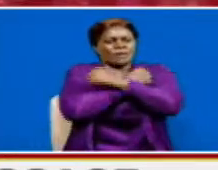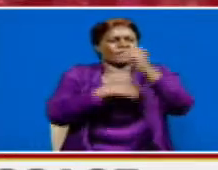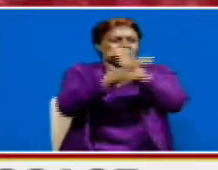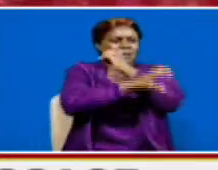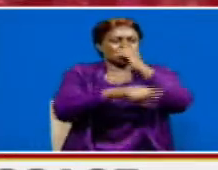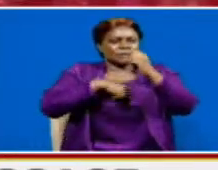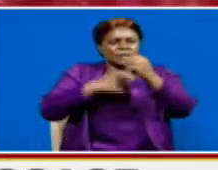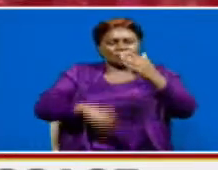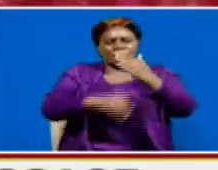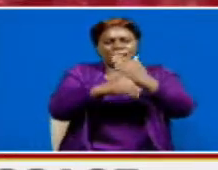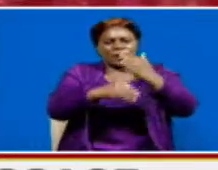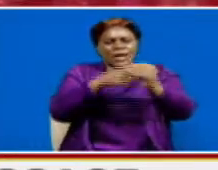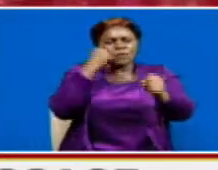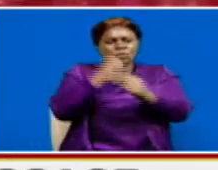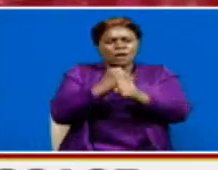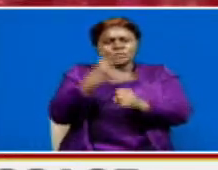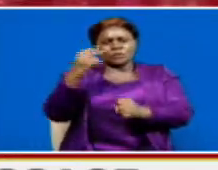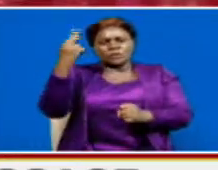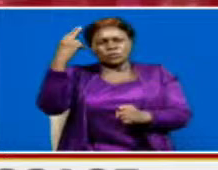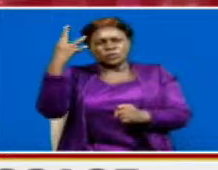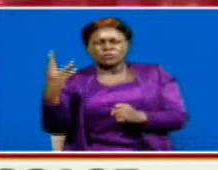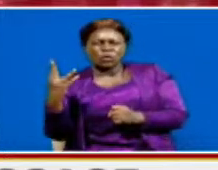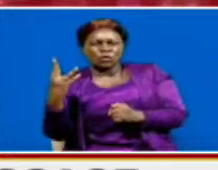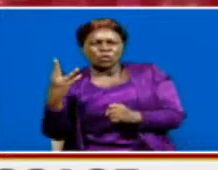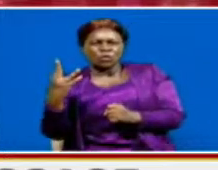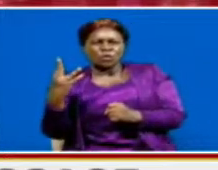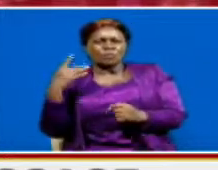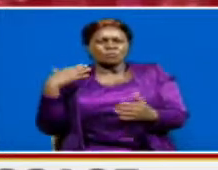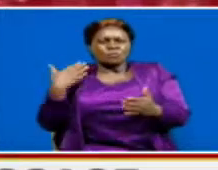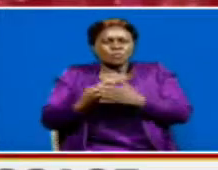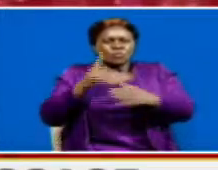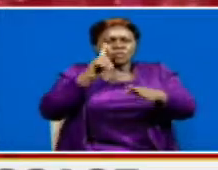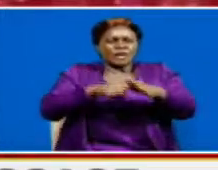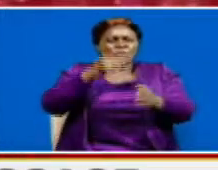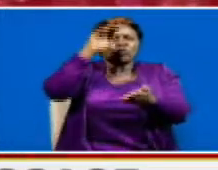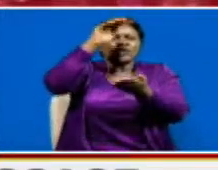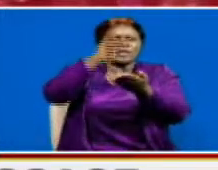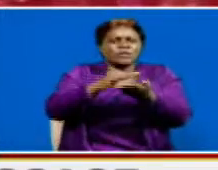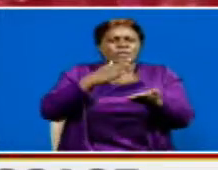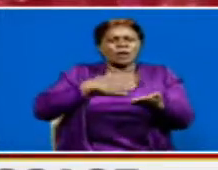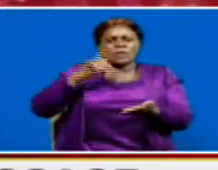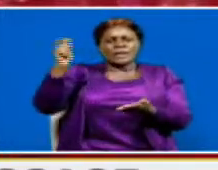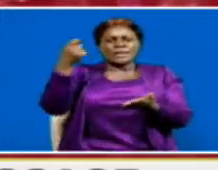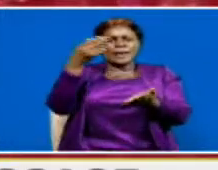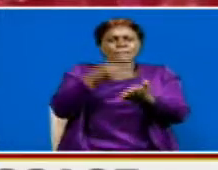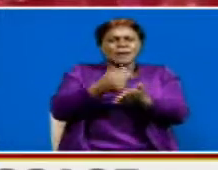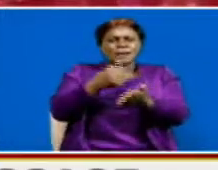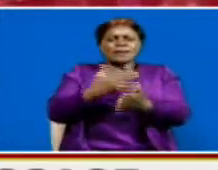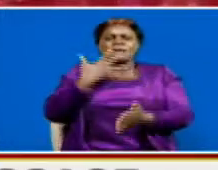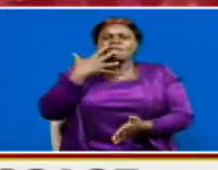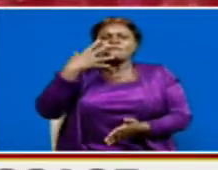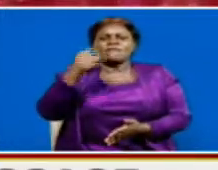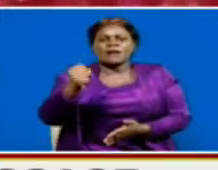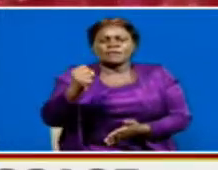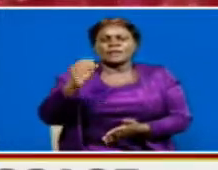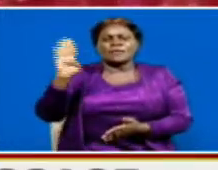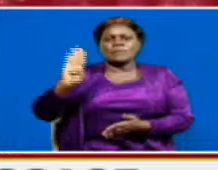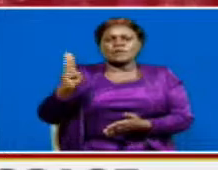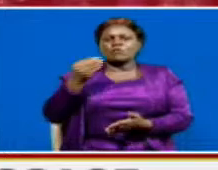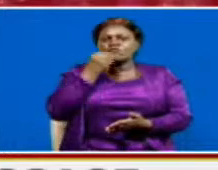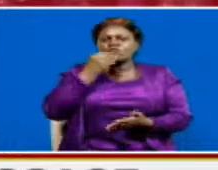shall double our efforts in 2024 until we reduce our Kenya shillings 500 billion